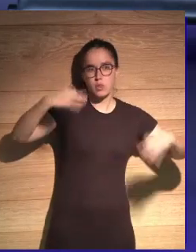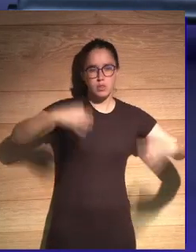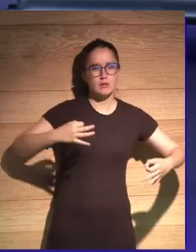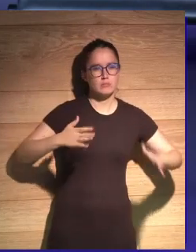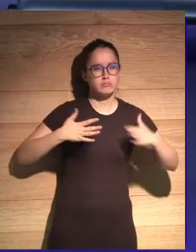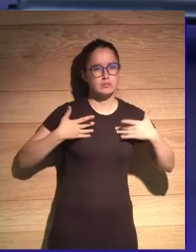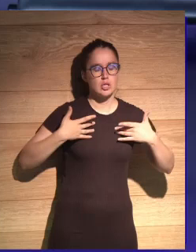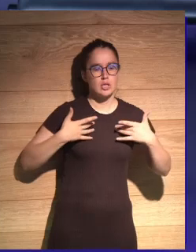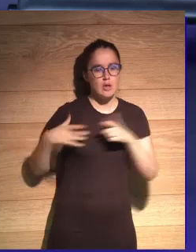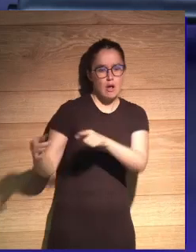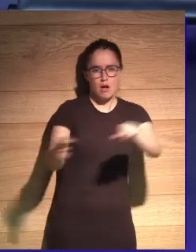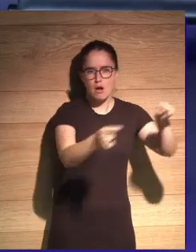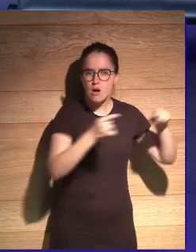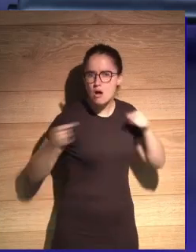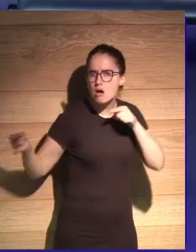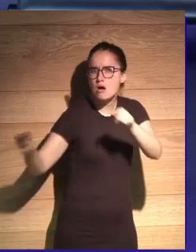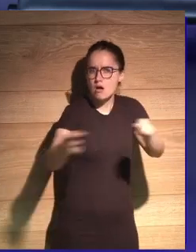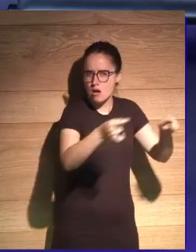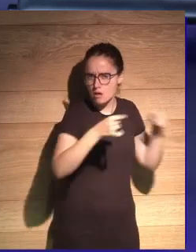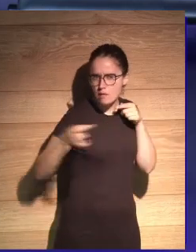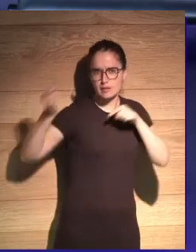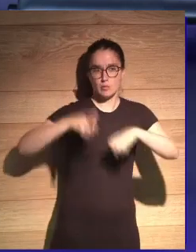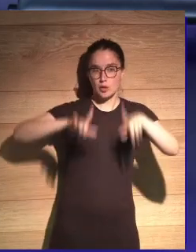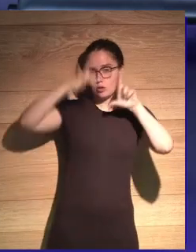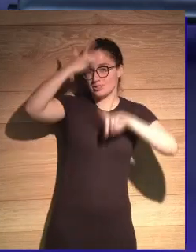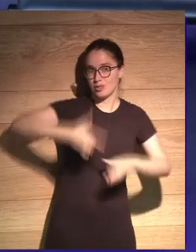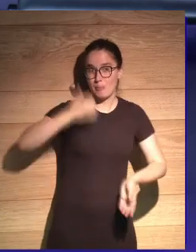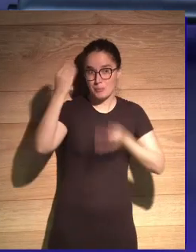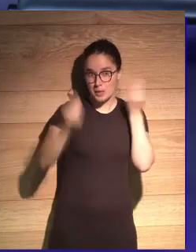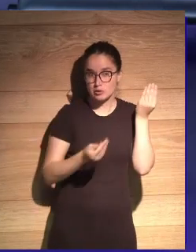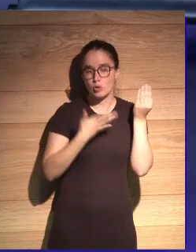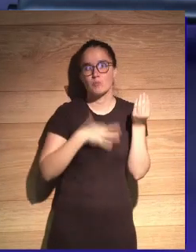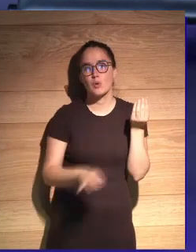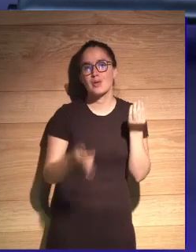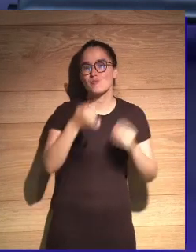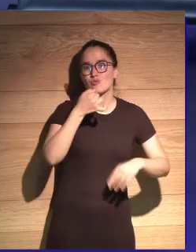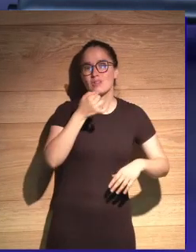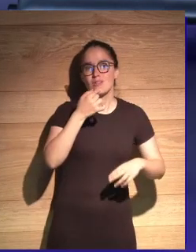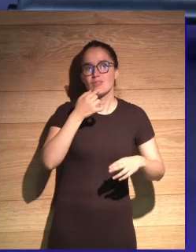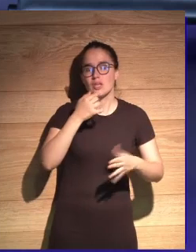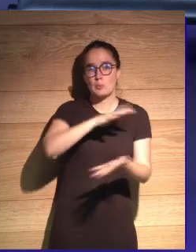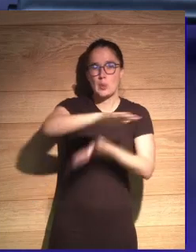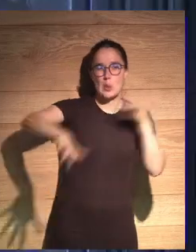Santander, I was in a debate between those